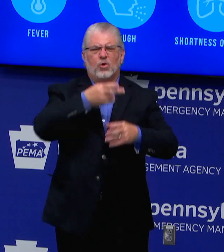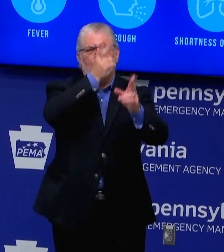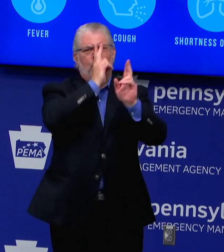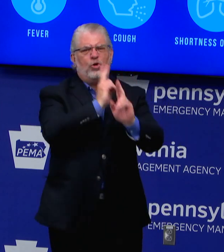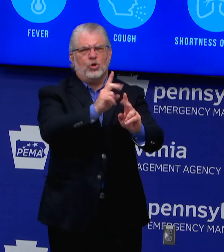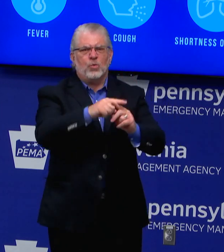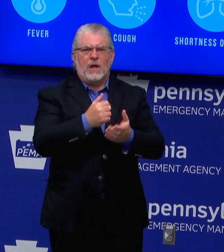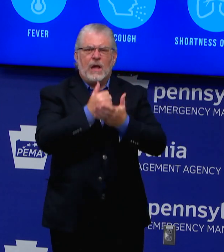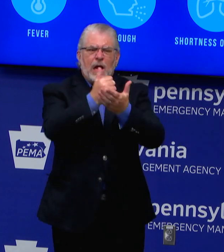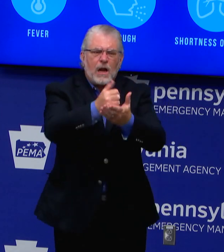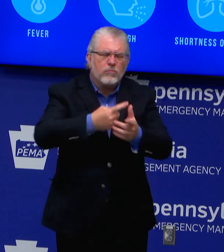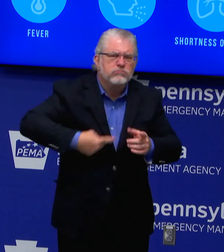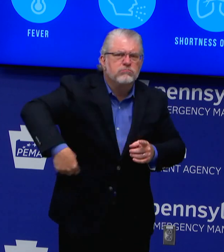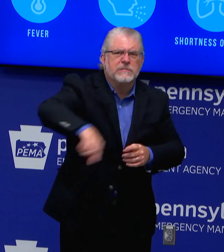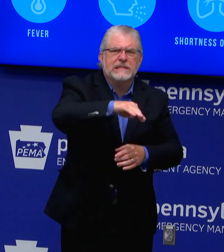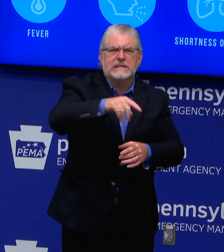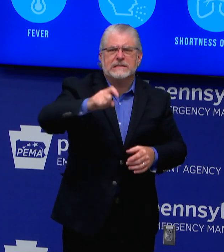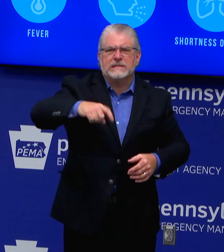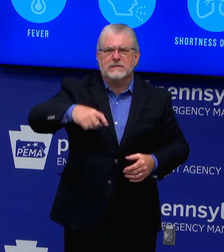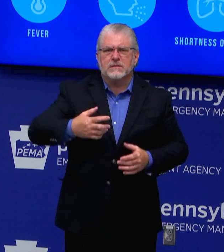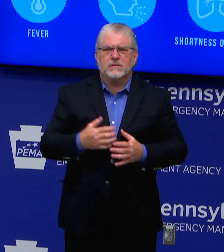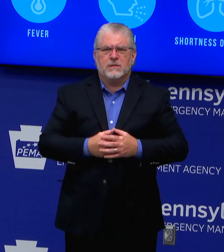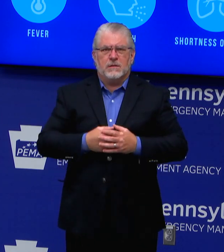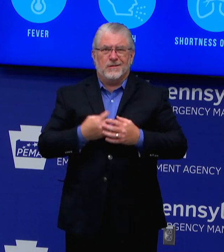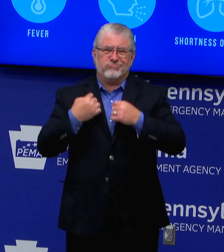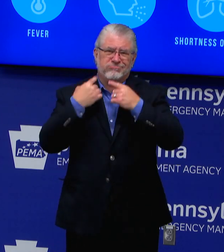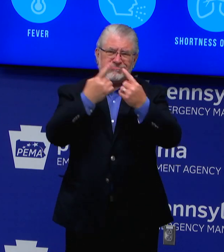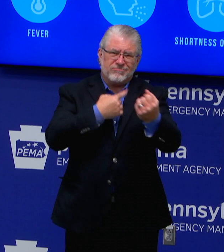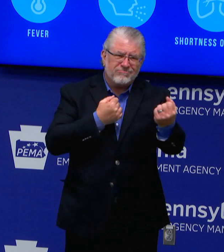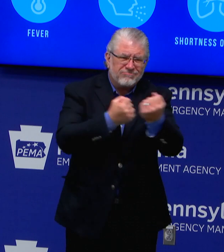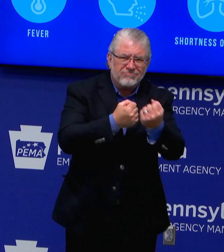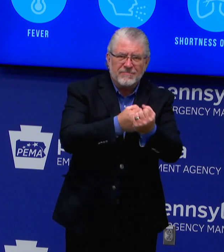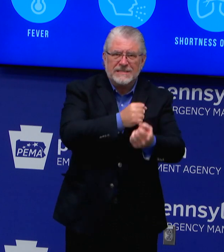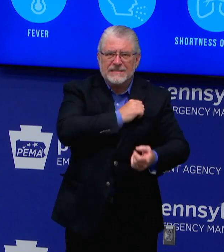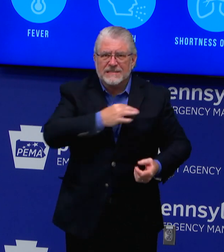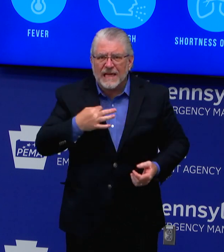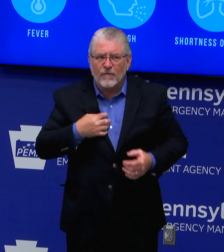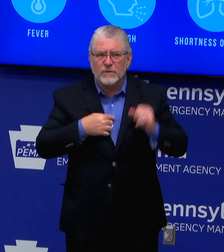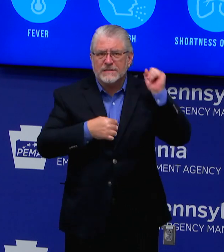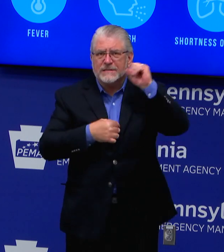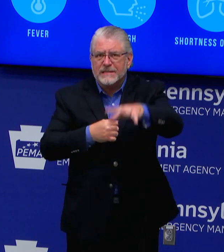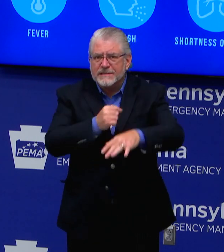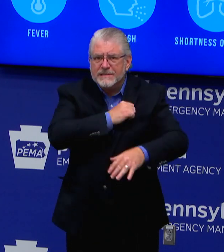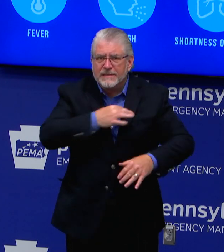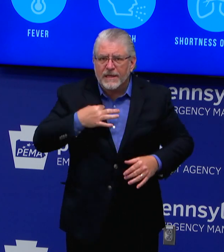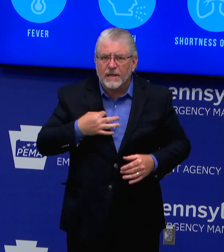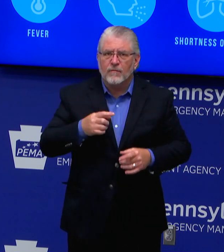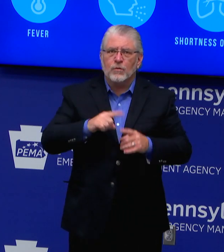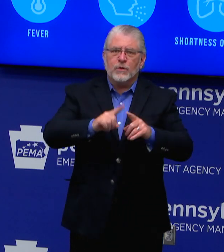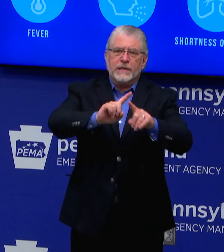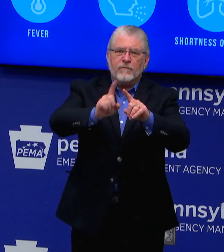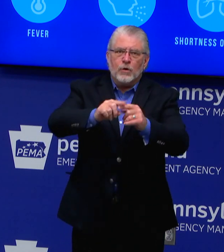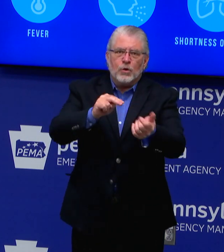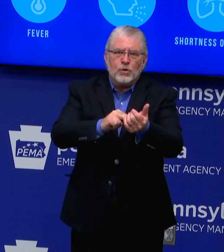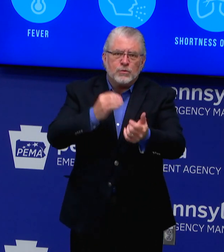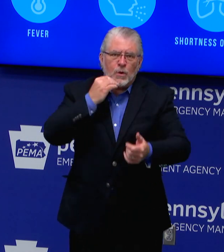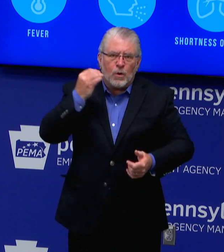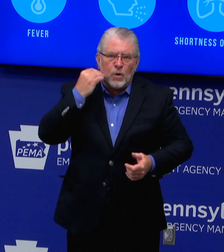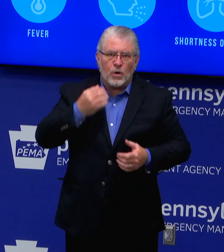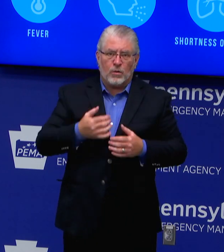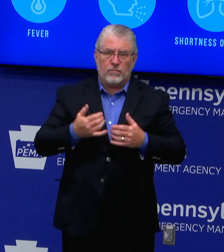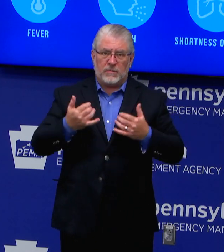over 3,500 days of staffing support to 10 long-term care facilities, and we are still currently supporting 5 such